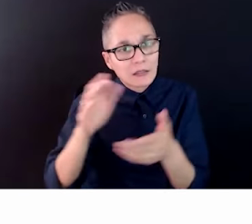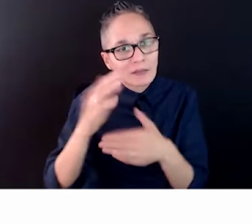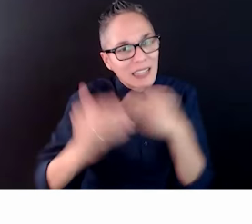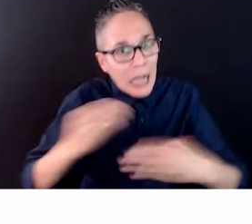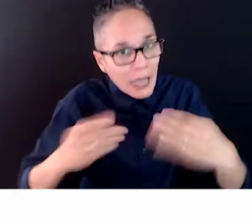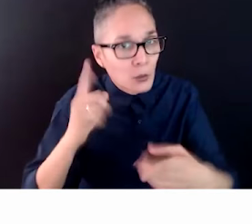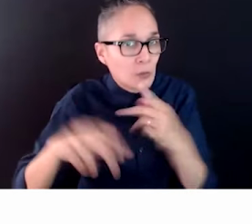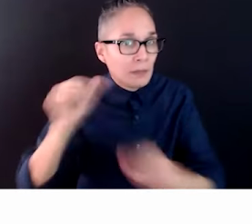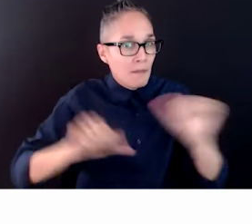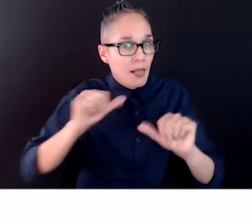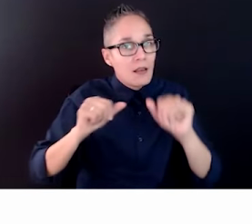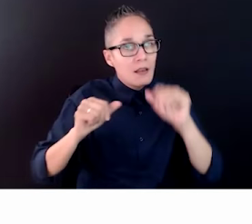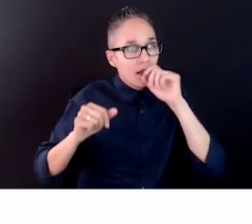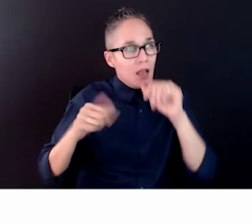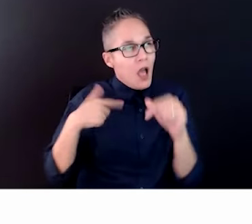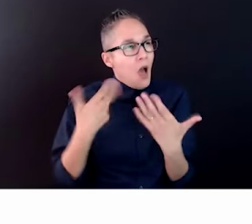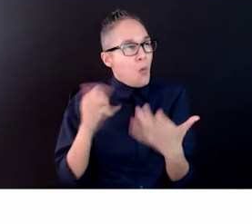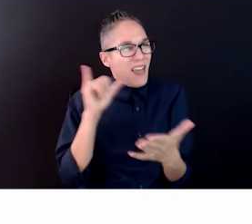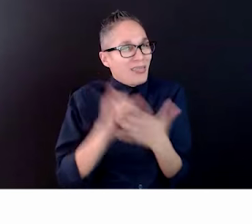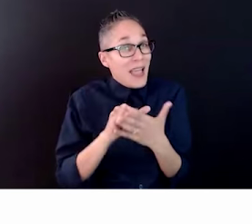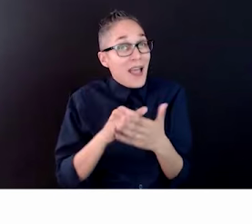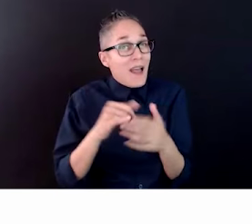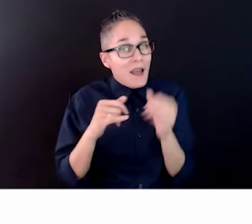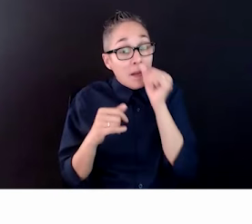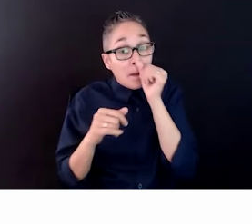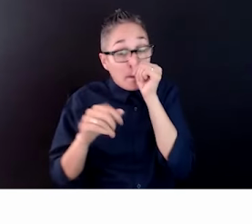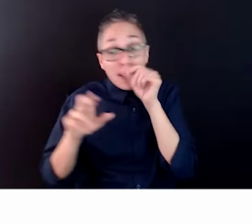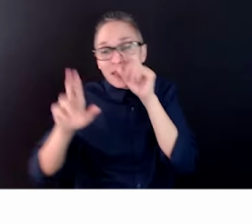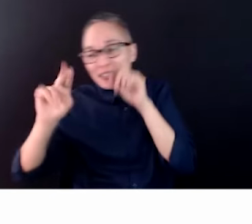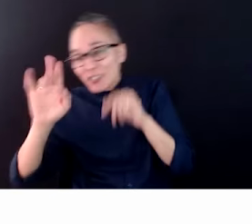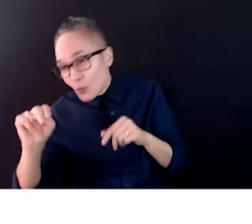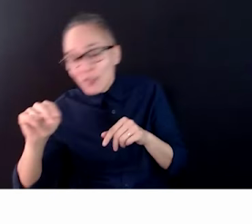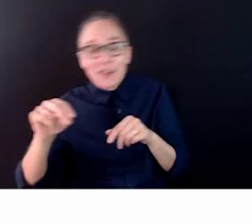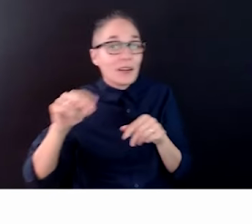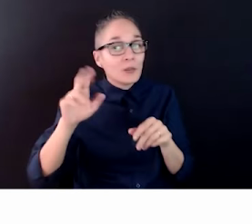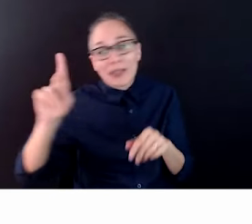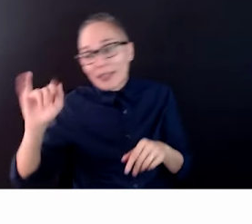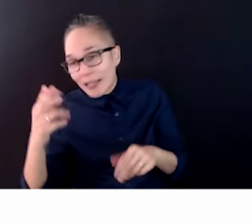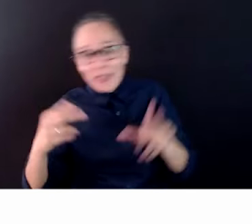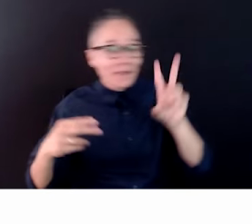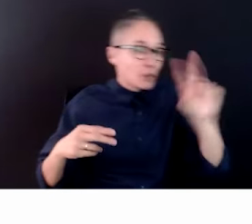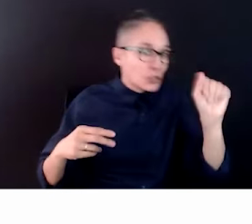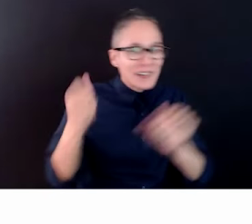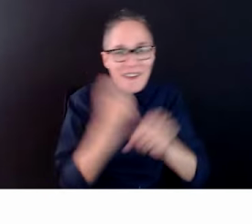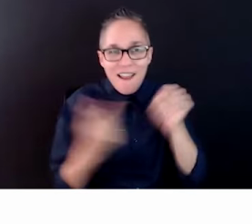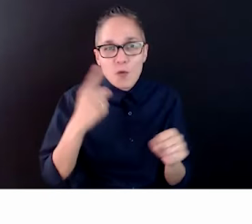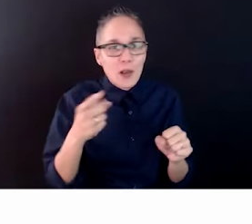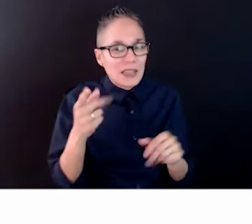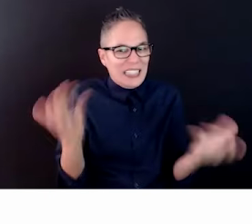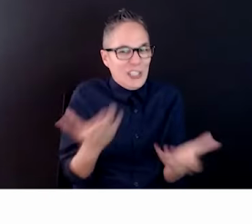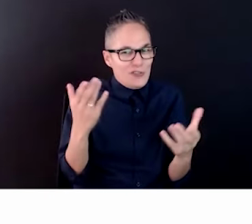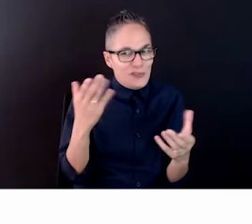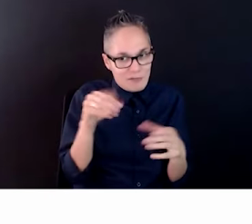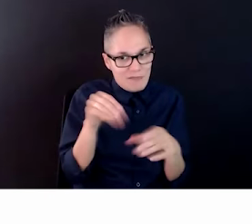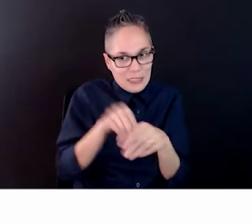the part that we want it to be contagious, and where the union, Keith, what you're doing in Virginia, and everybody that's on this call and in the room,